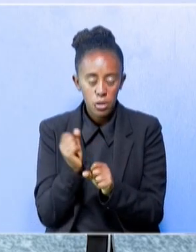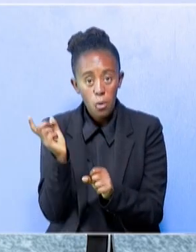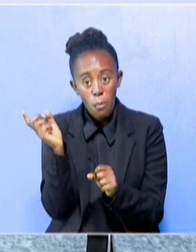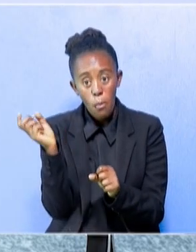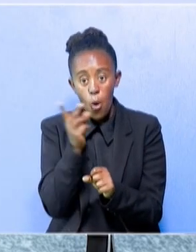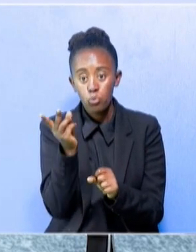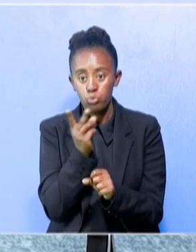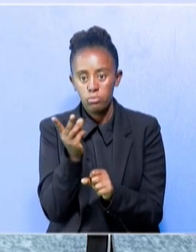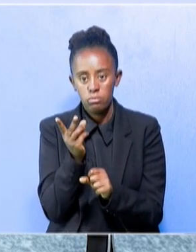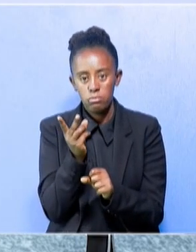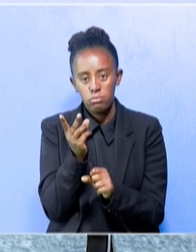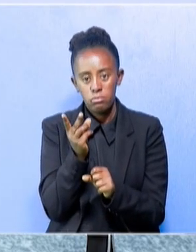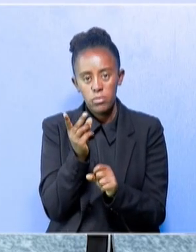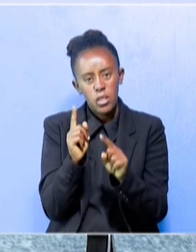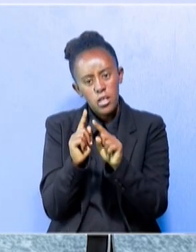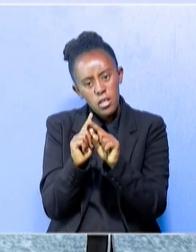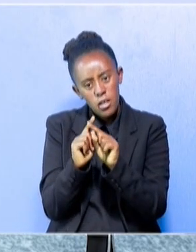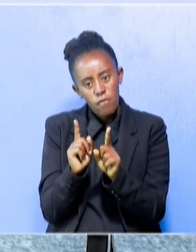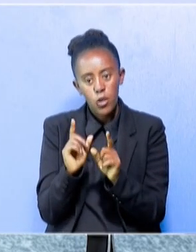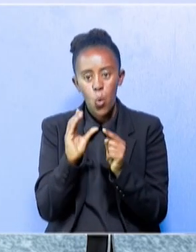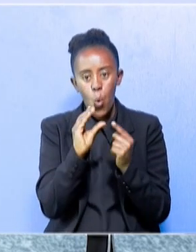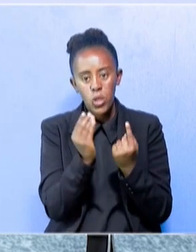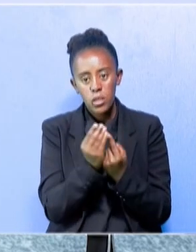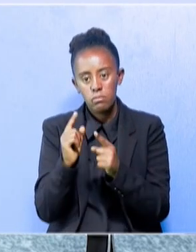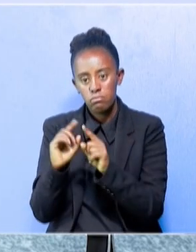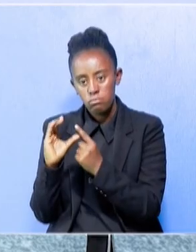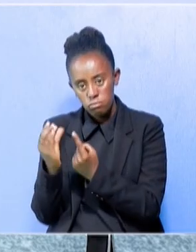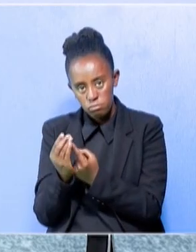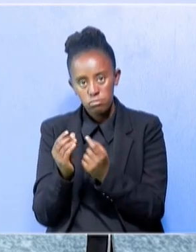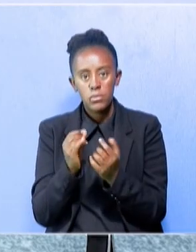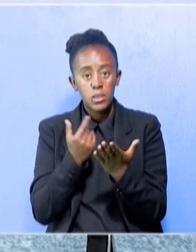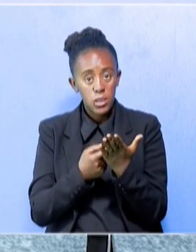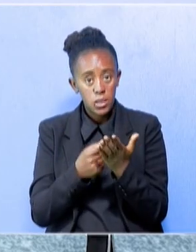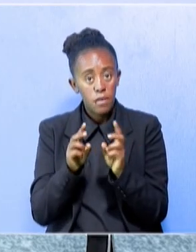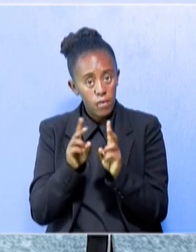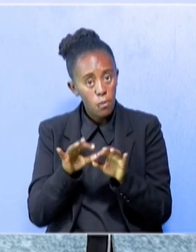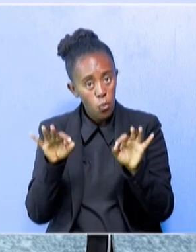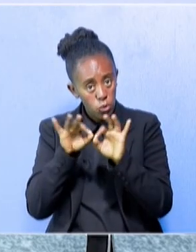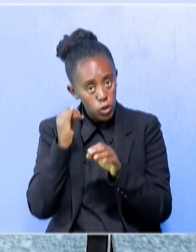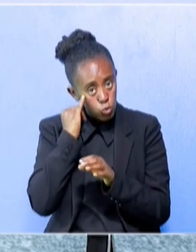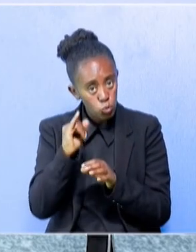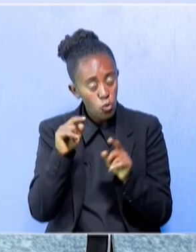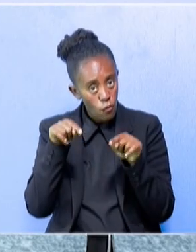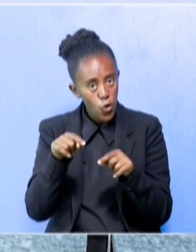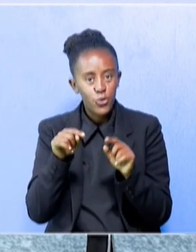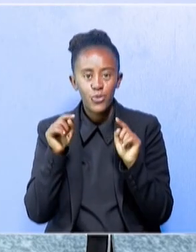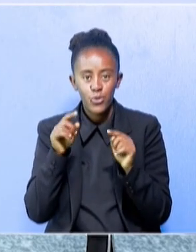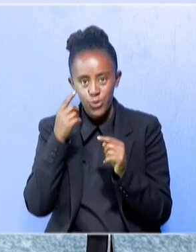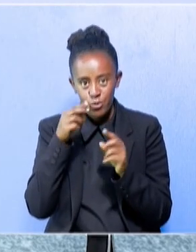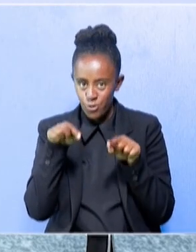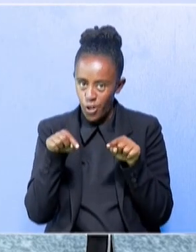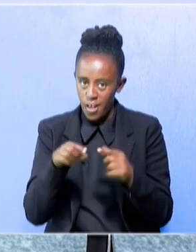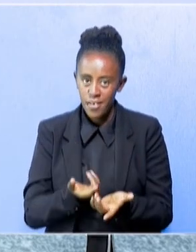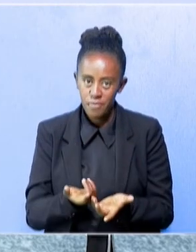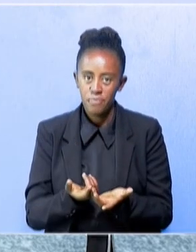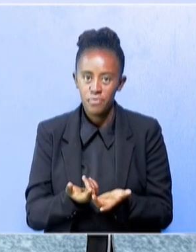both used in different contexts. This is a very important issue that we are going to see for today. Before